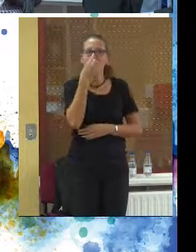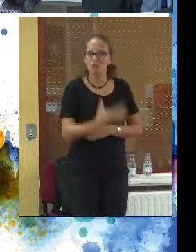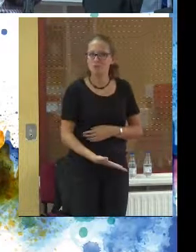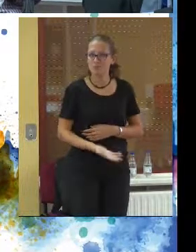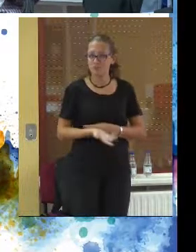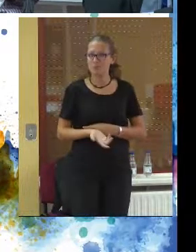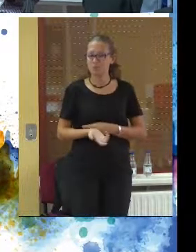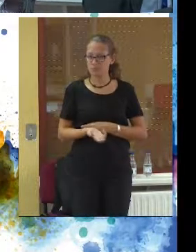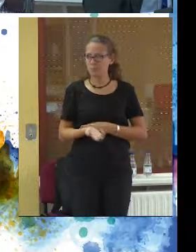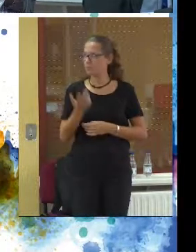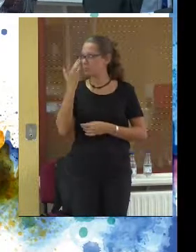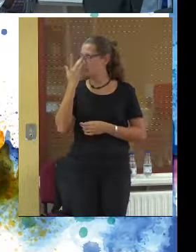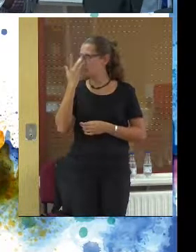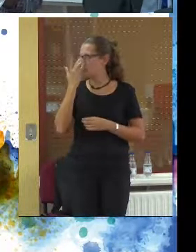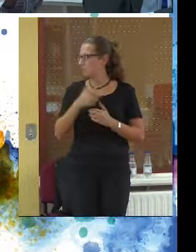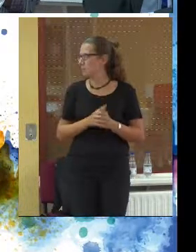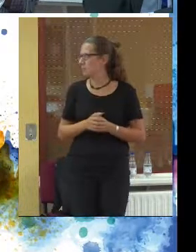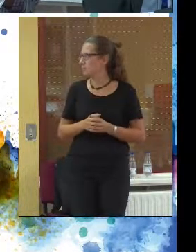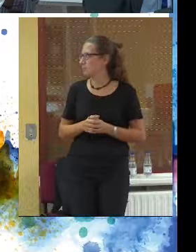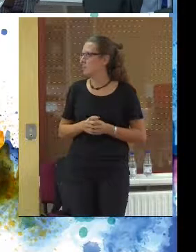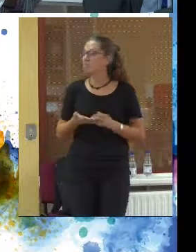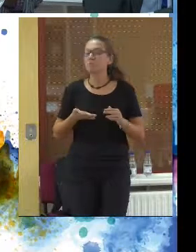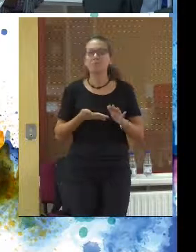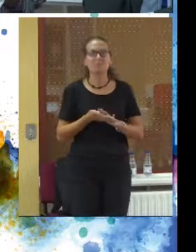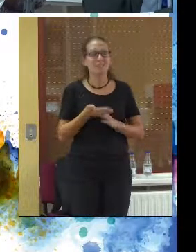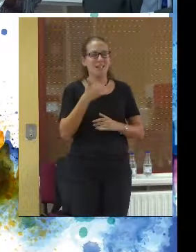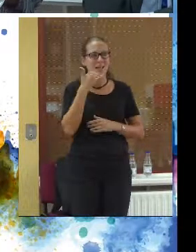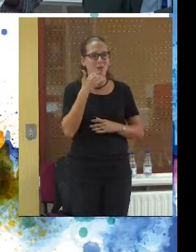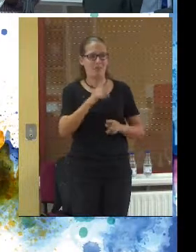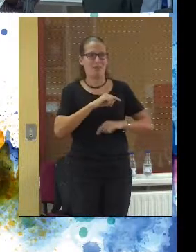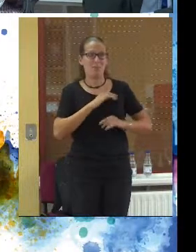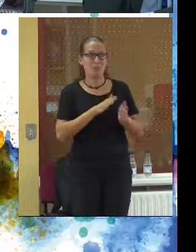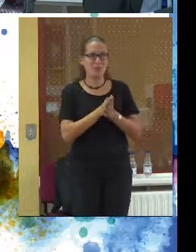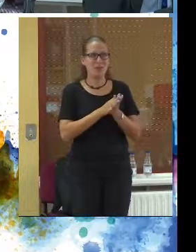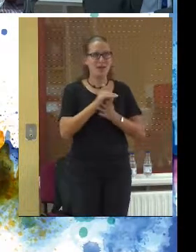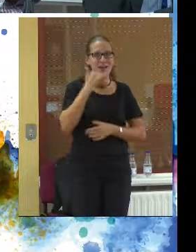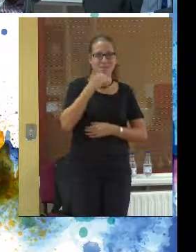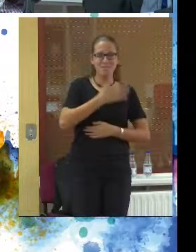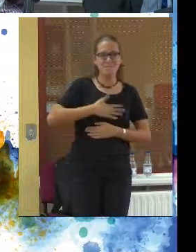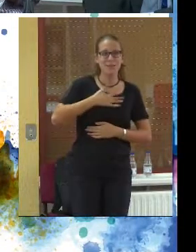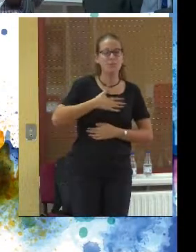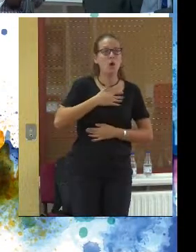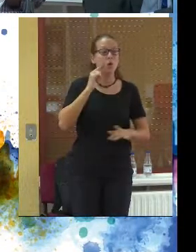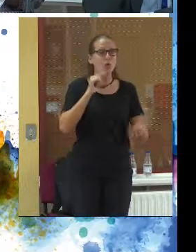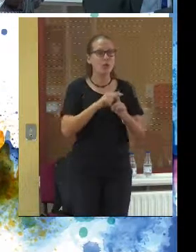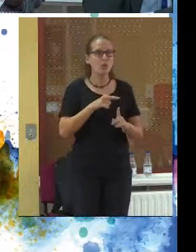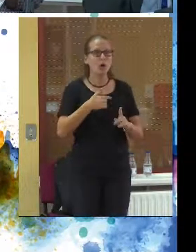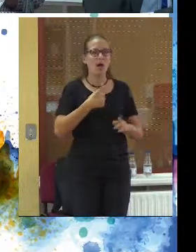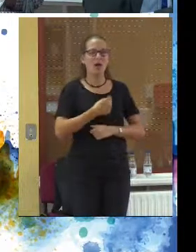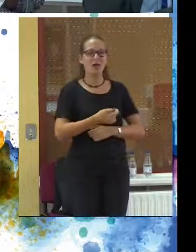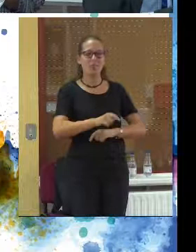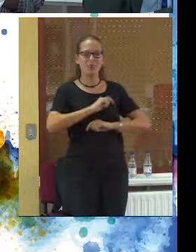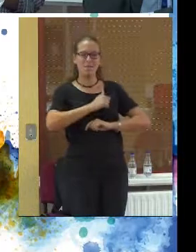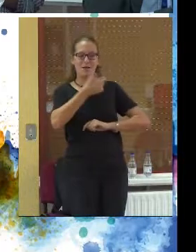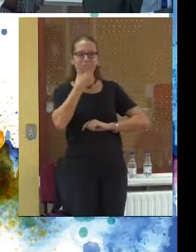user and generate some sort of satisfaction in order for it to interest